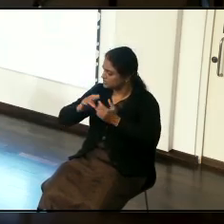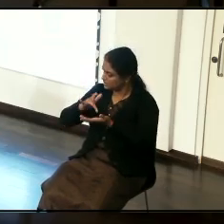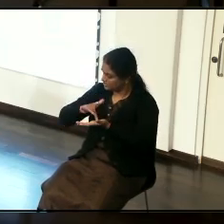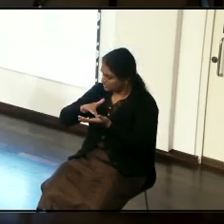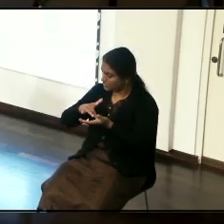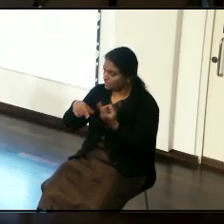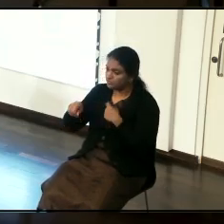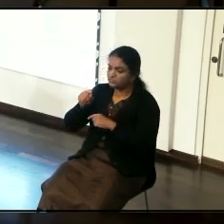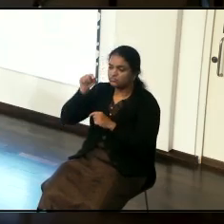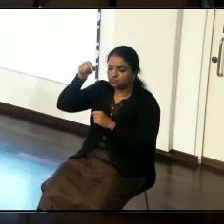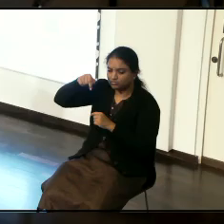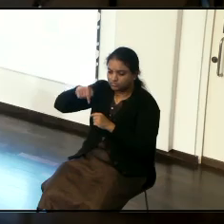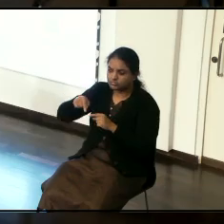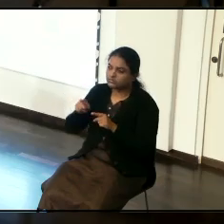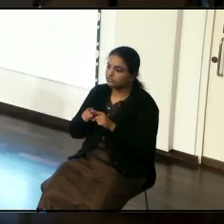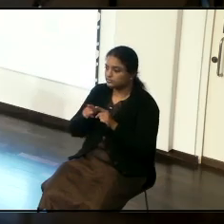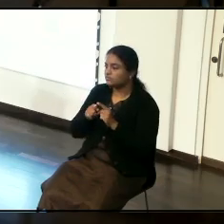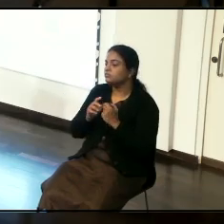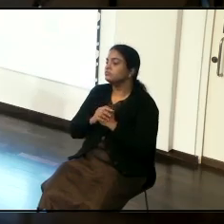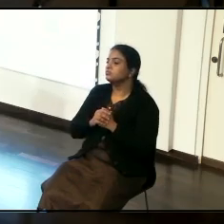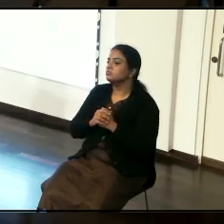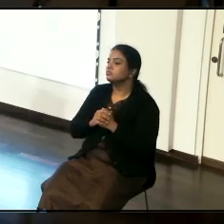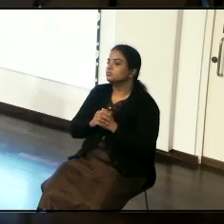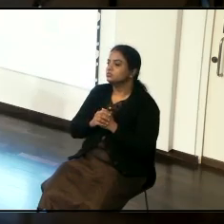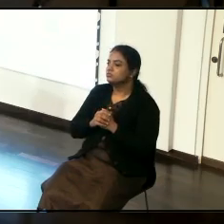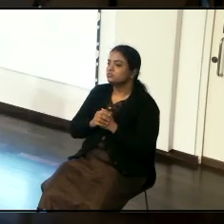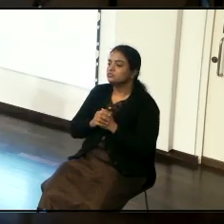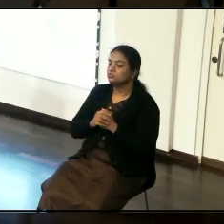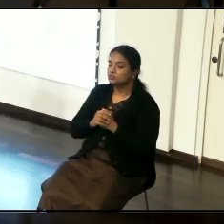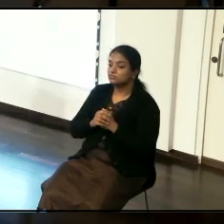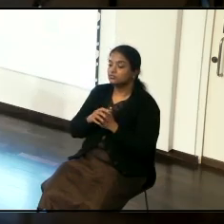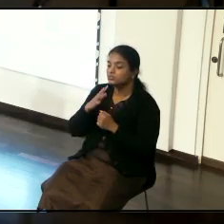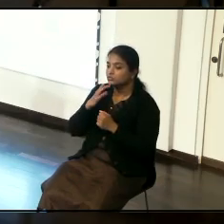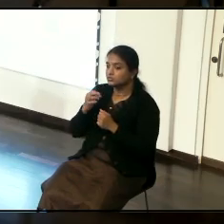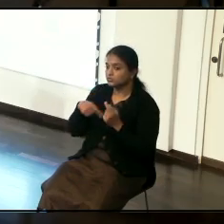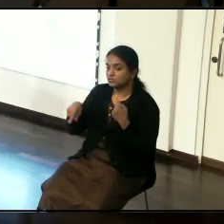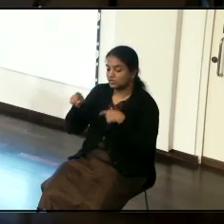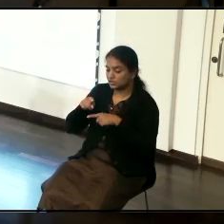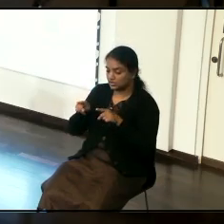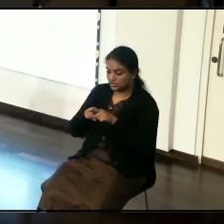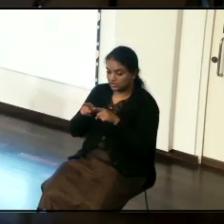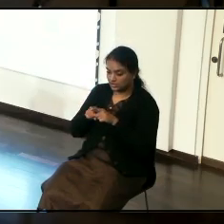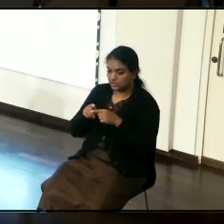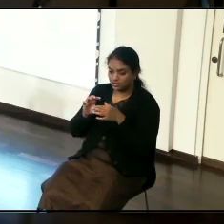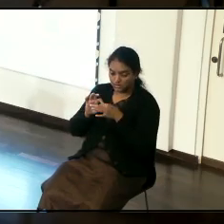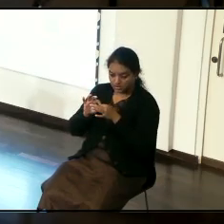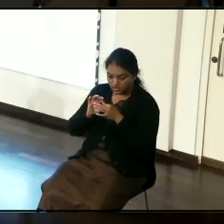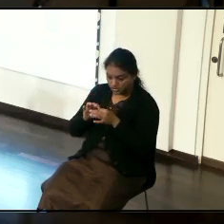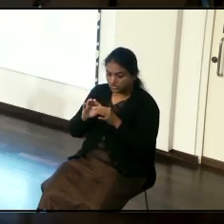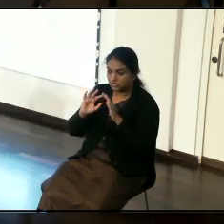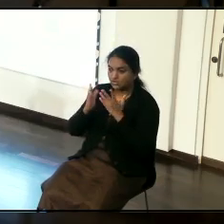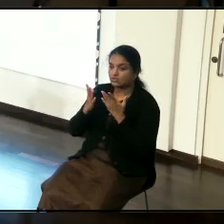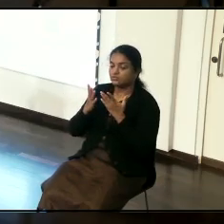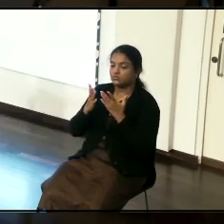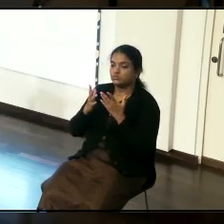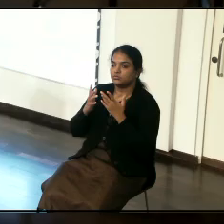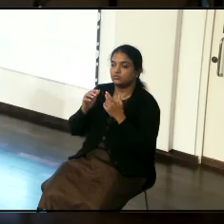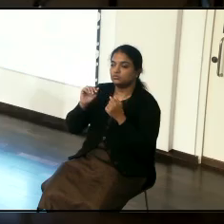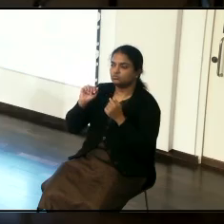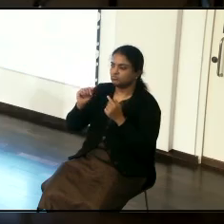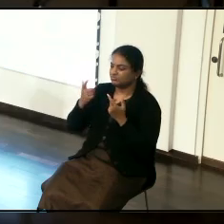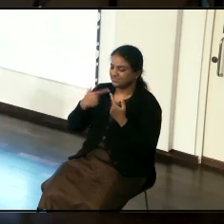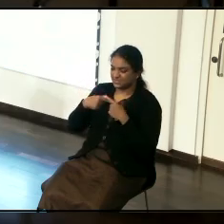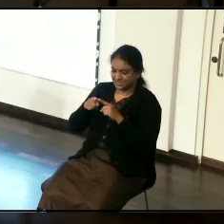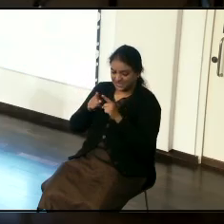details and such. Because really to form that kind of trust where people let you into their private sphere of